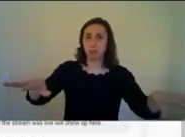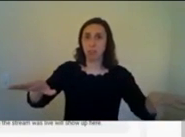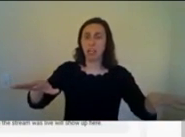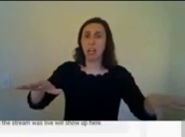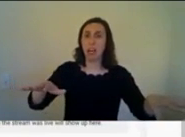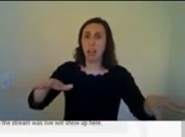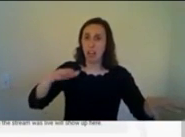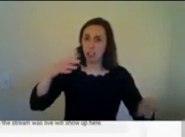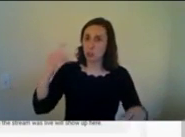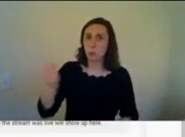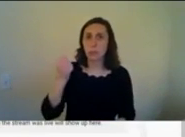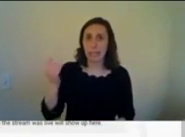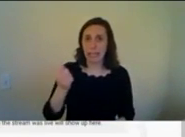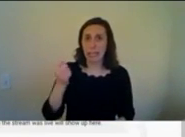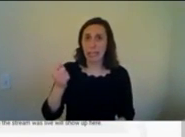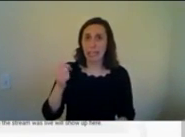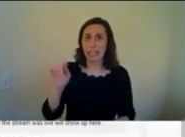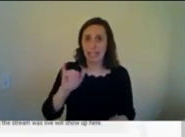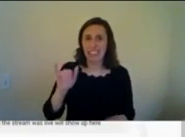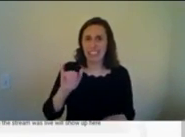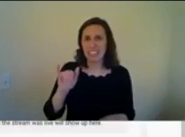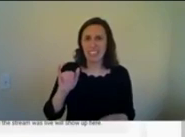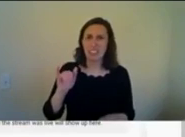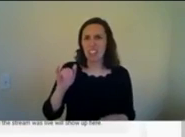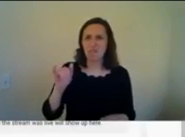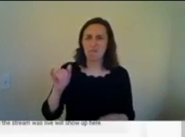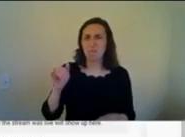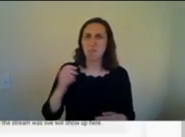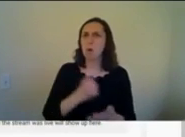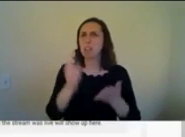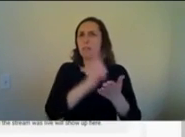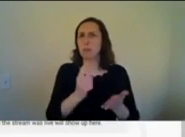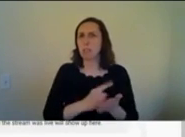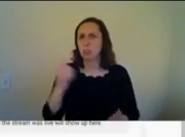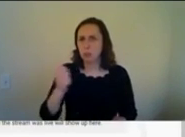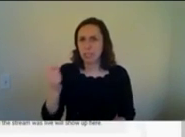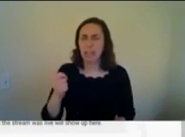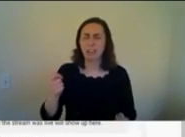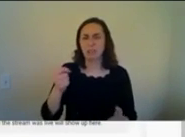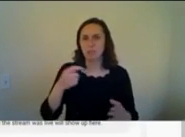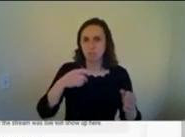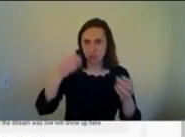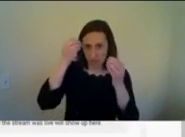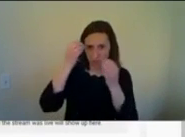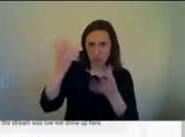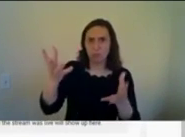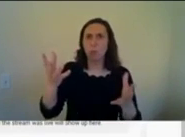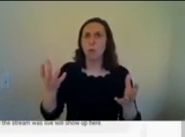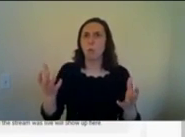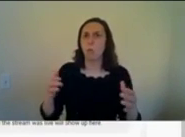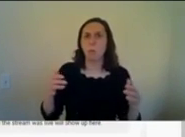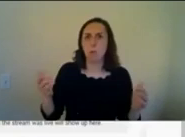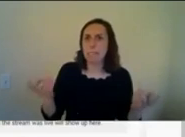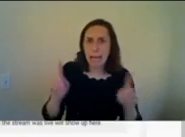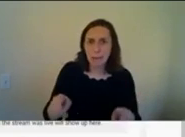that I will bulk email and kind of like a status of where we are. I'm going to be putting as much material into